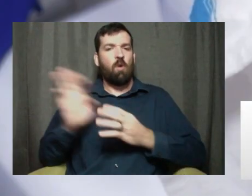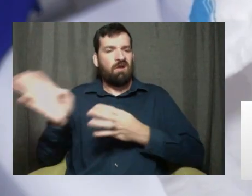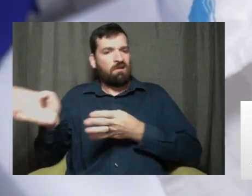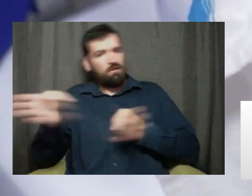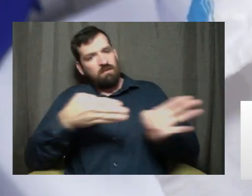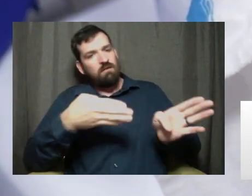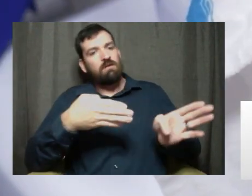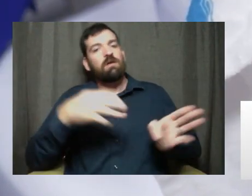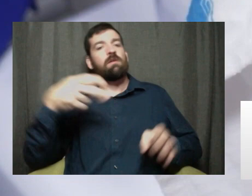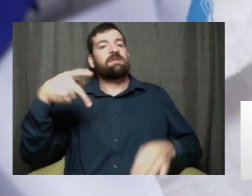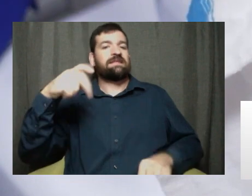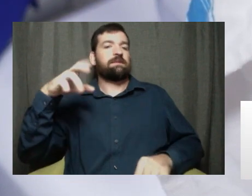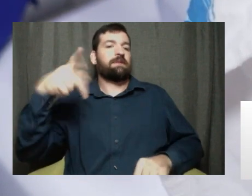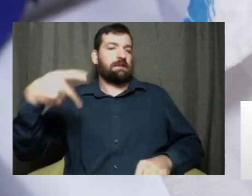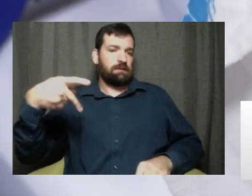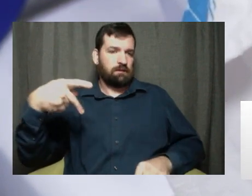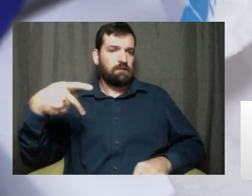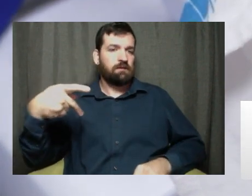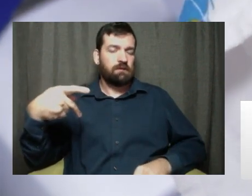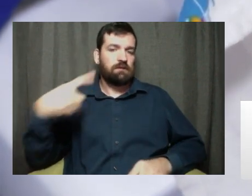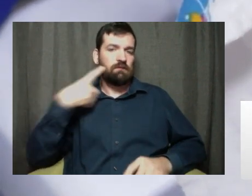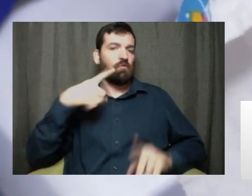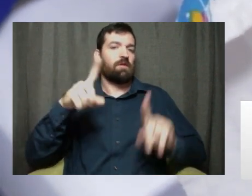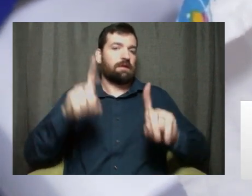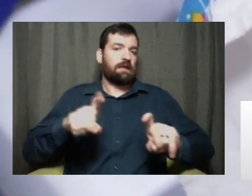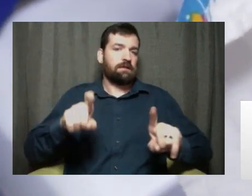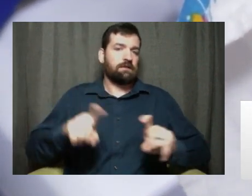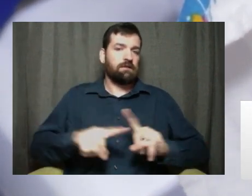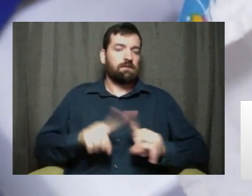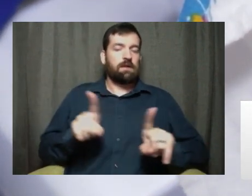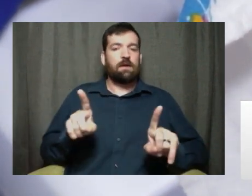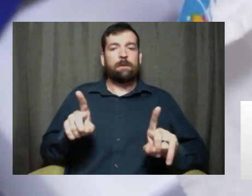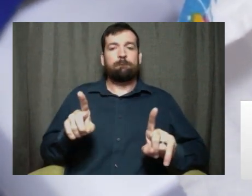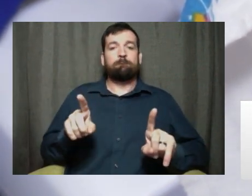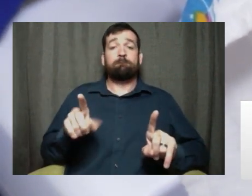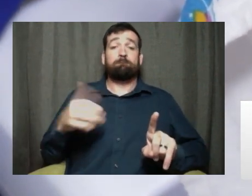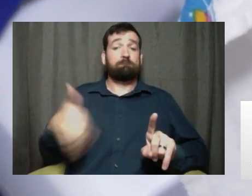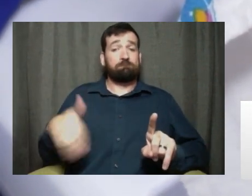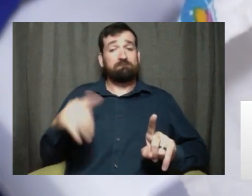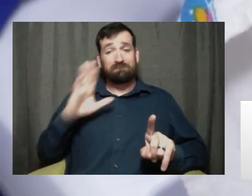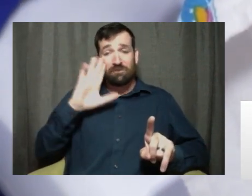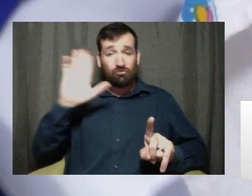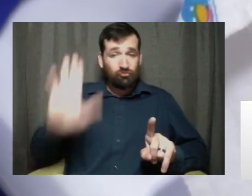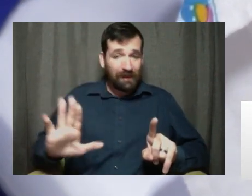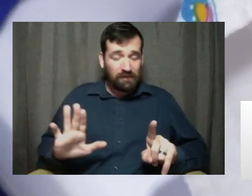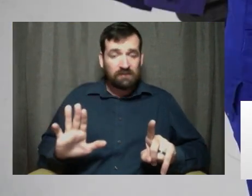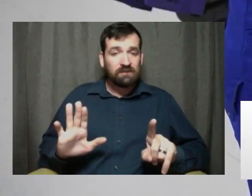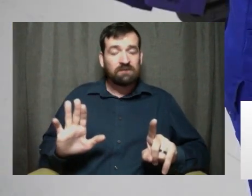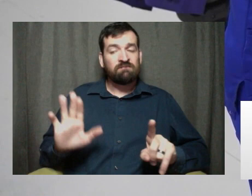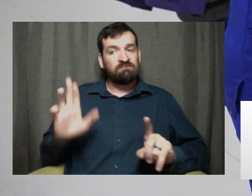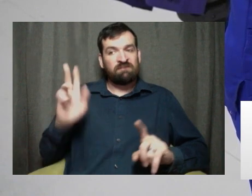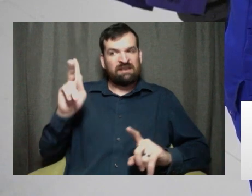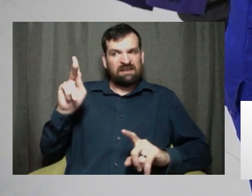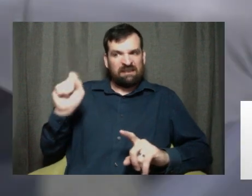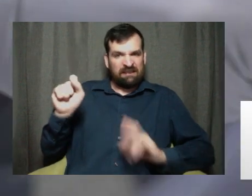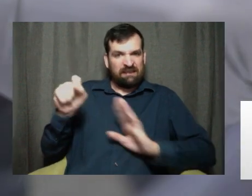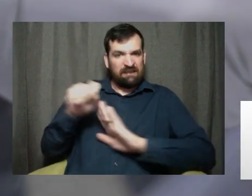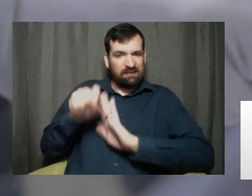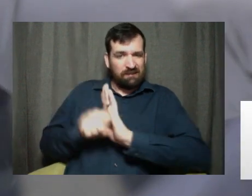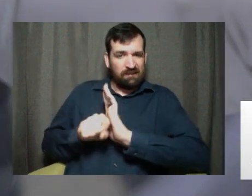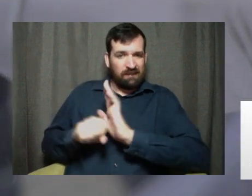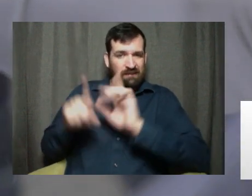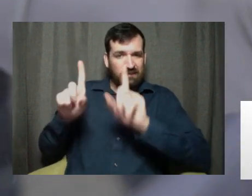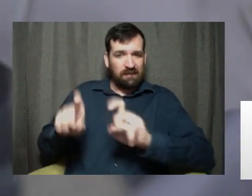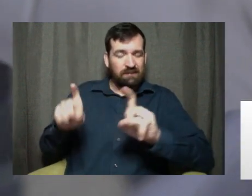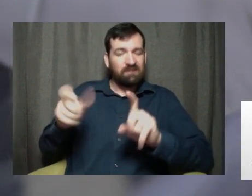primary care doctor for. But the great thing actually, honestly, about the state of Kansas testing program is it's free